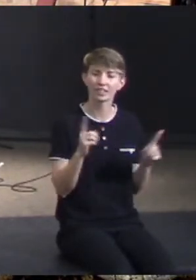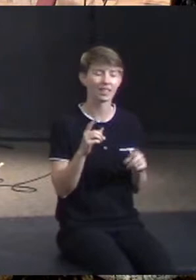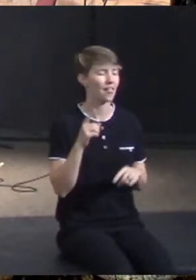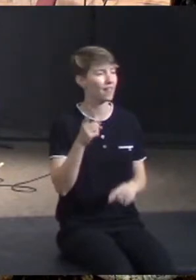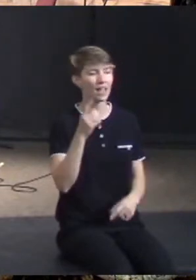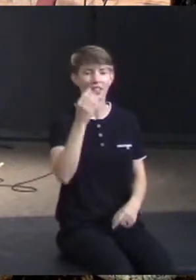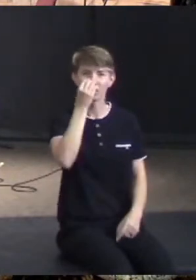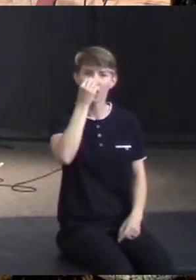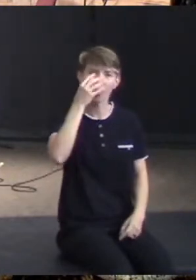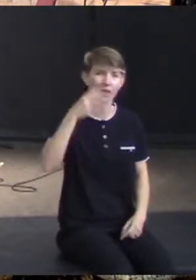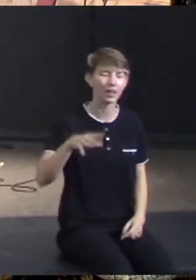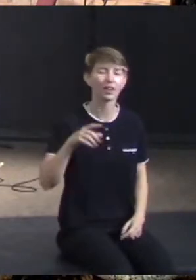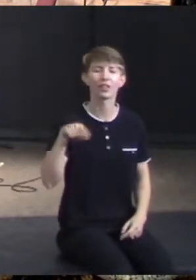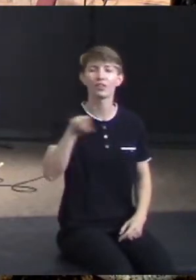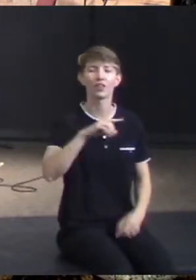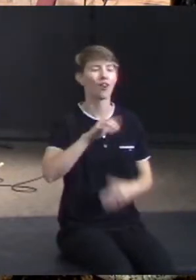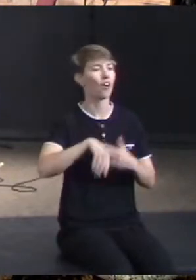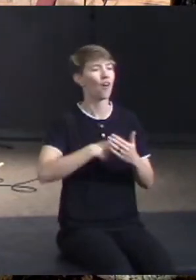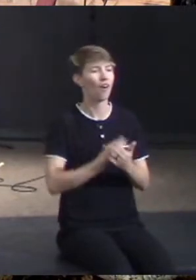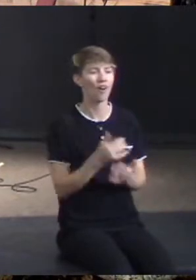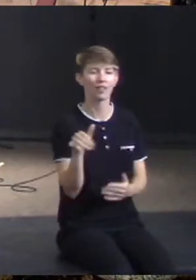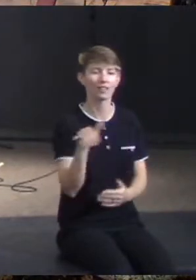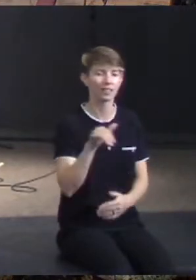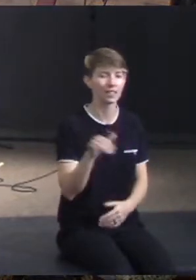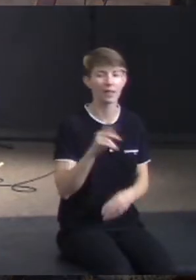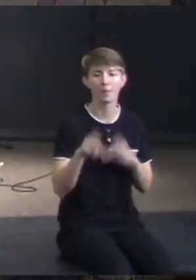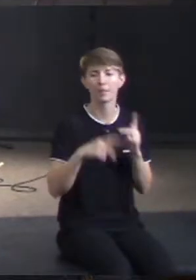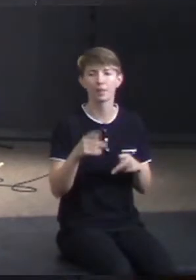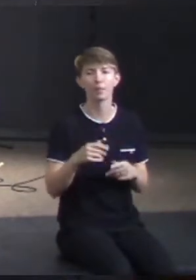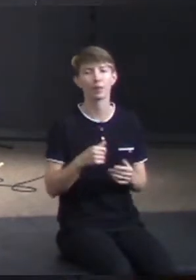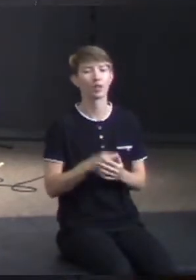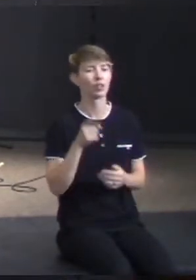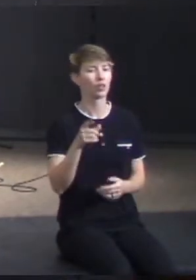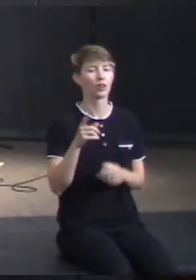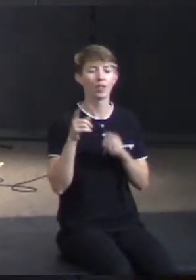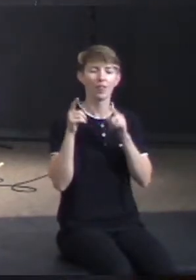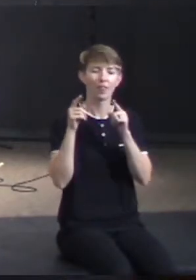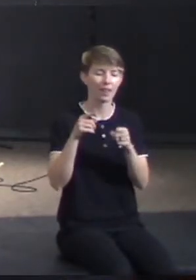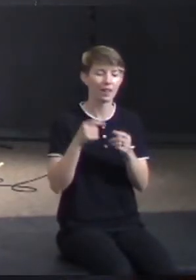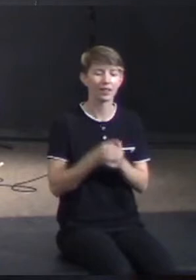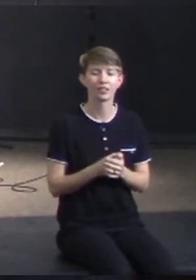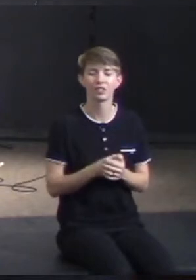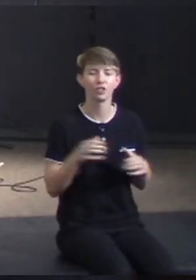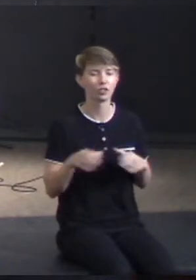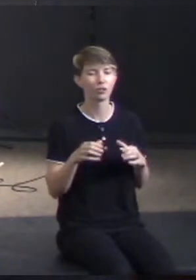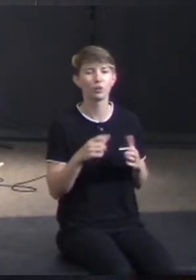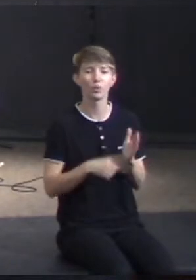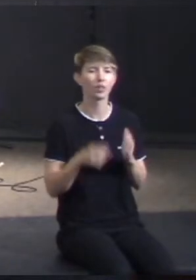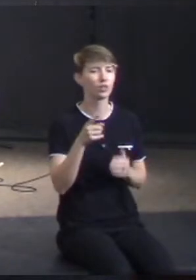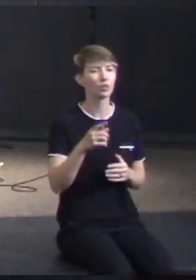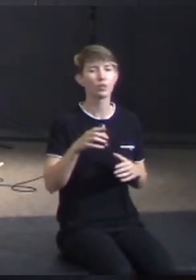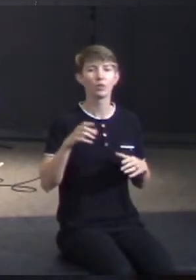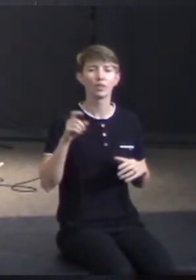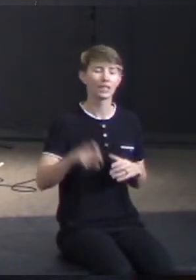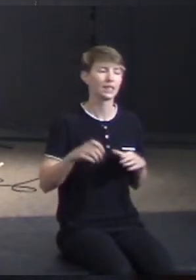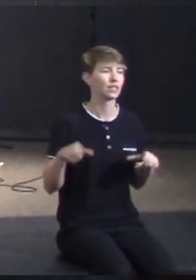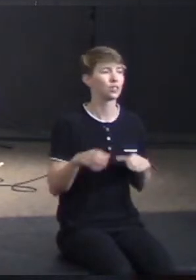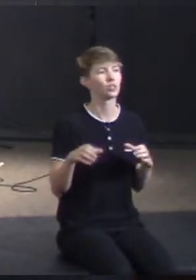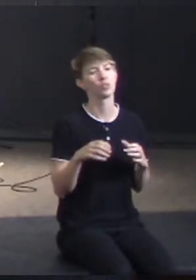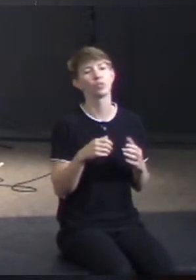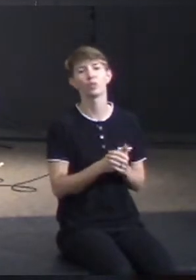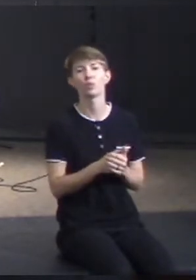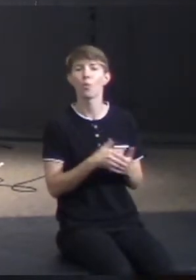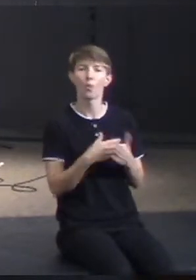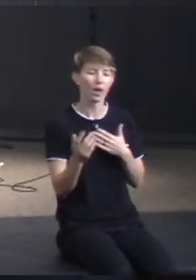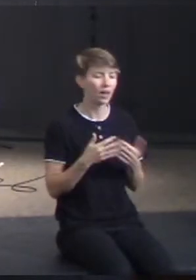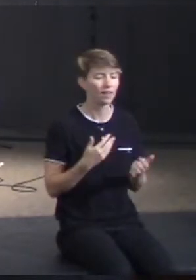the same people at that point. You are there to get a license. You are there to do what you got to do to register, re-up your tags or whatever. However you guys